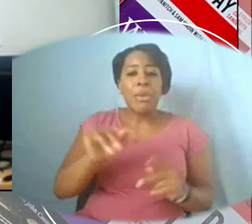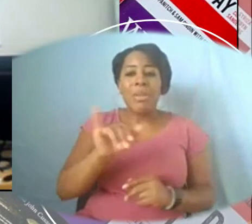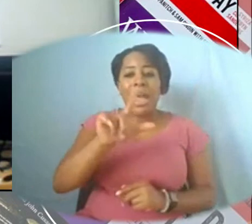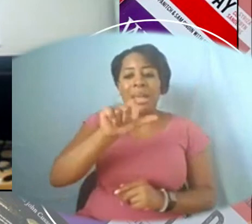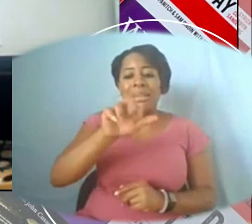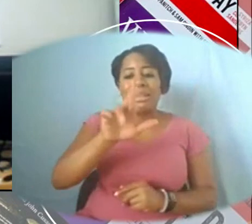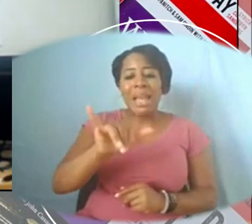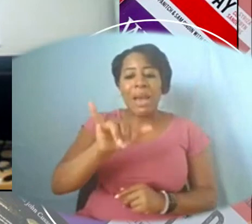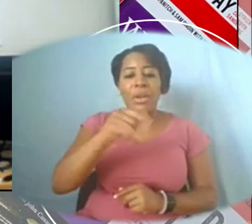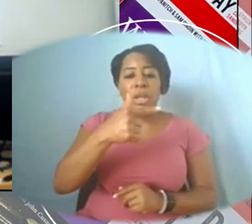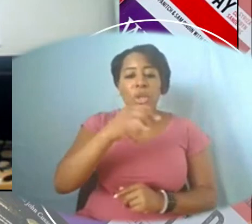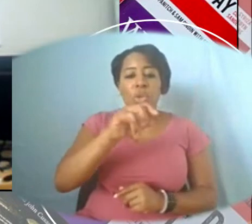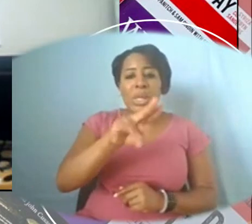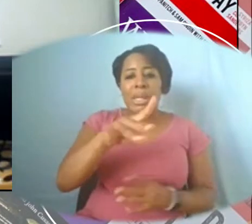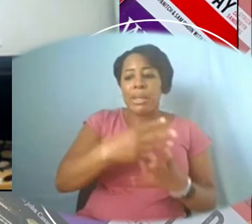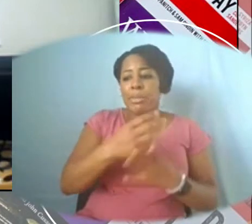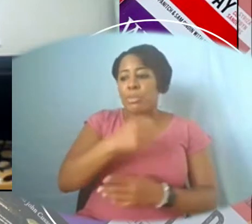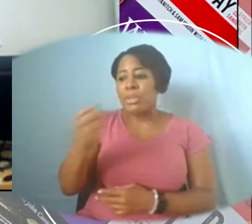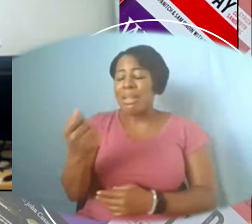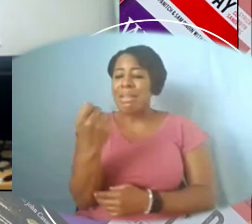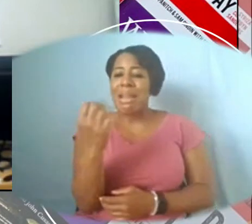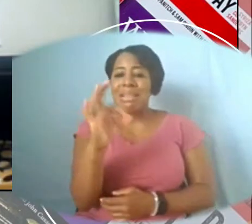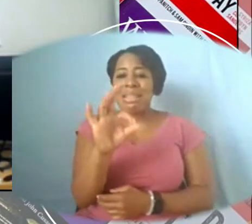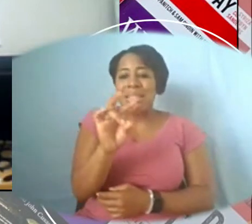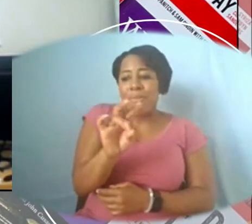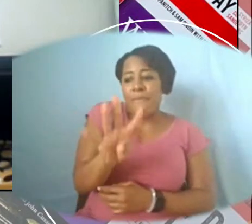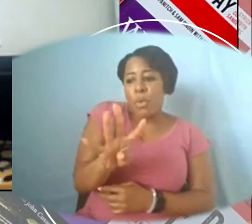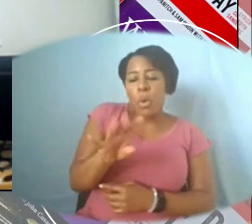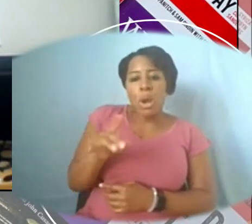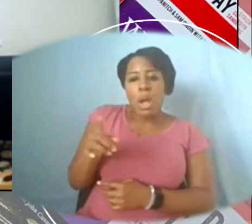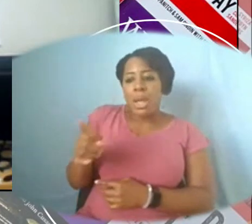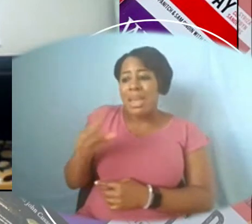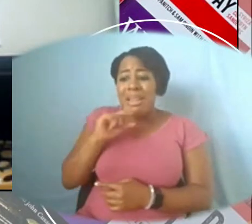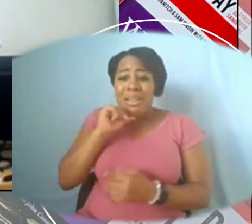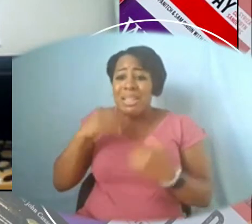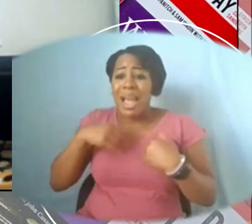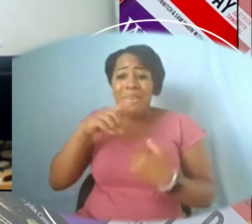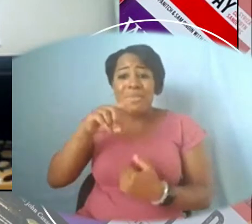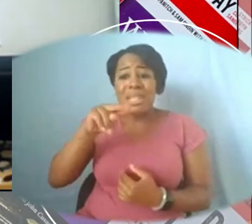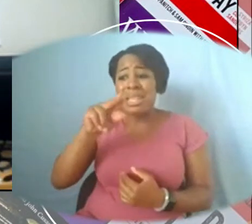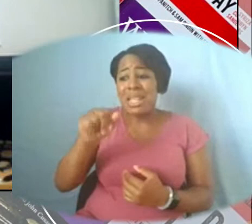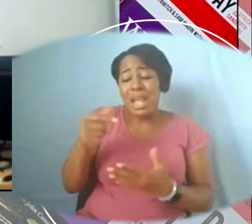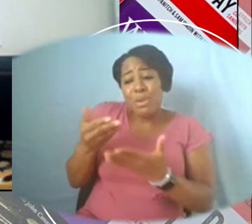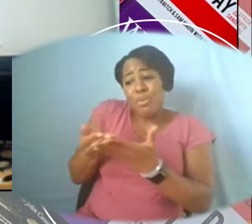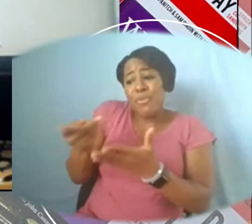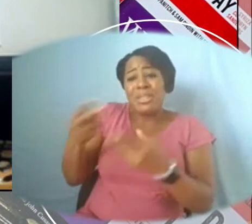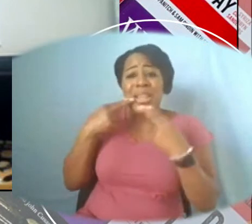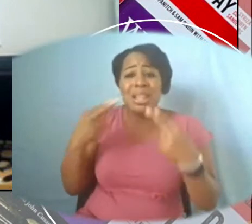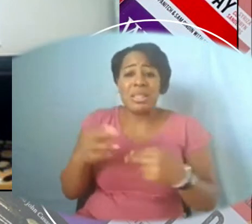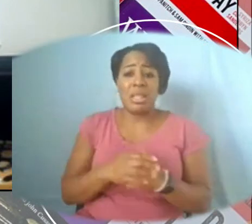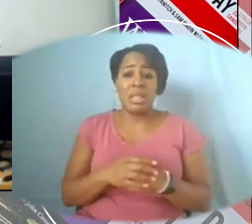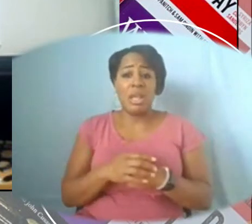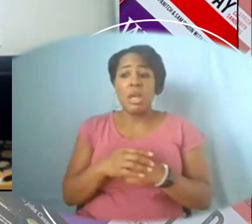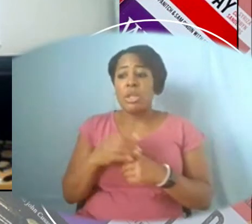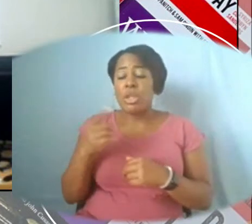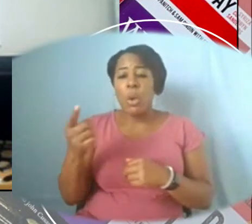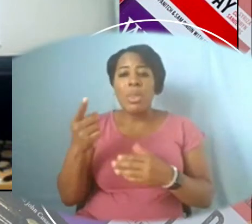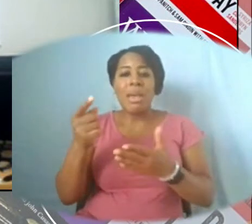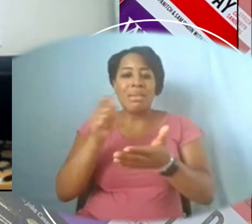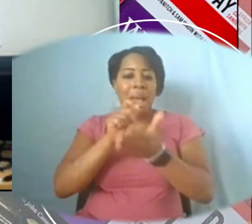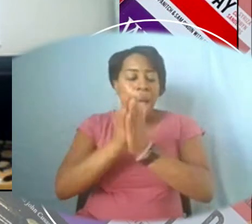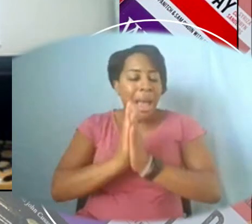since 1974. And at some point, when a person is writing for help and he's saying, I have maintained my